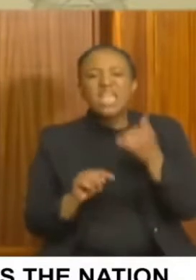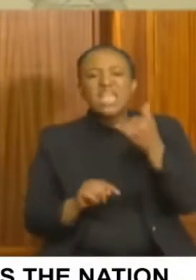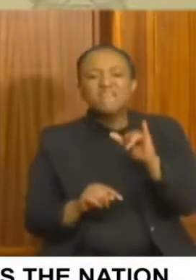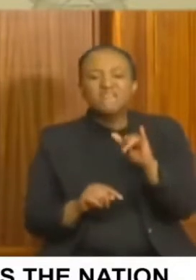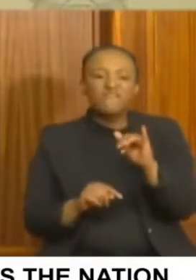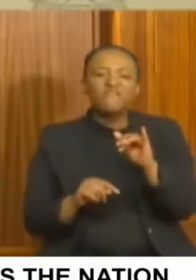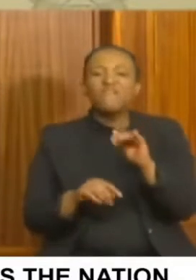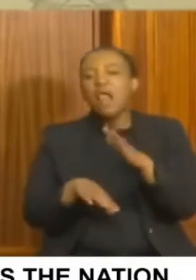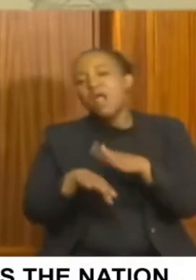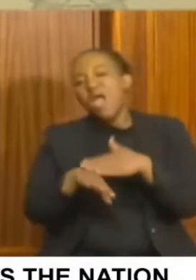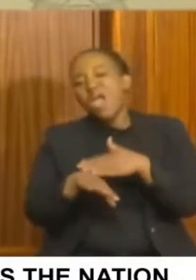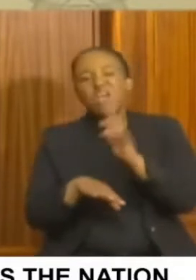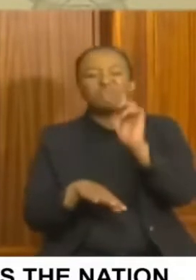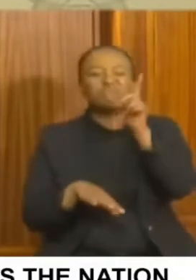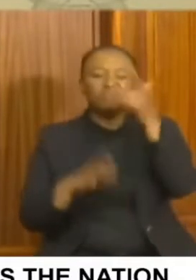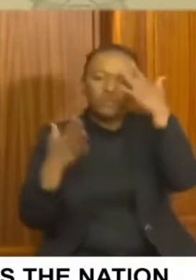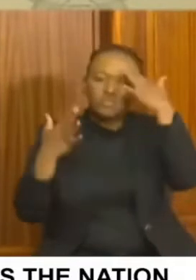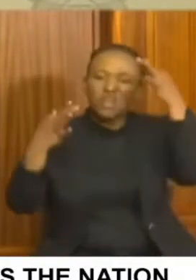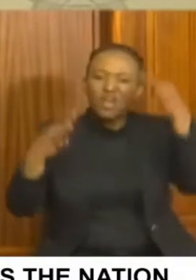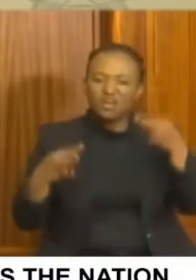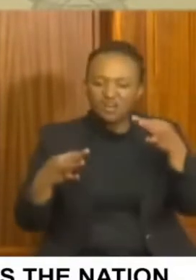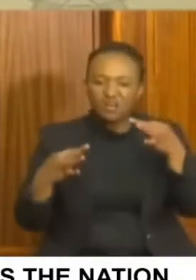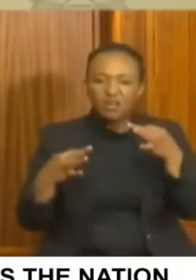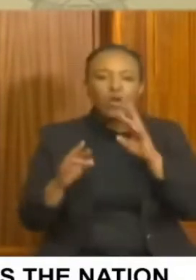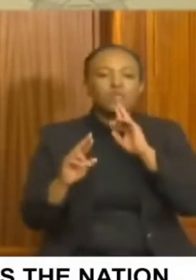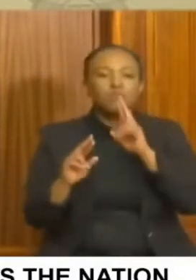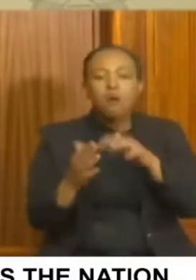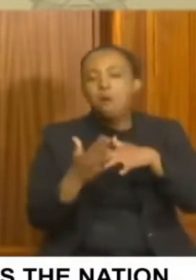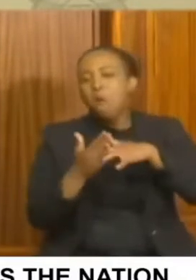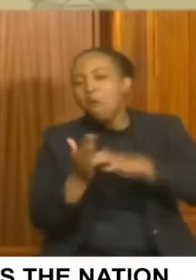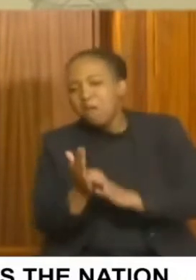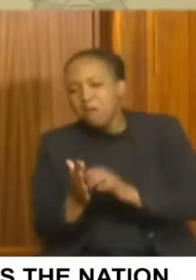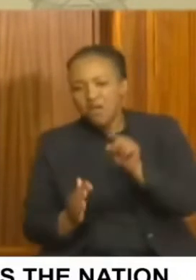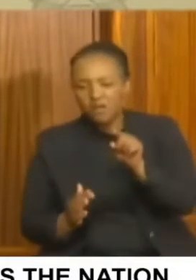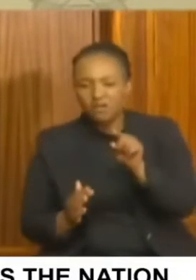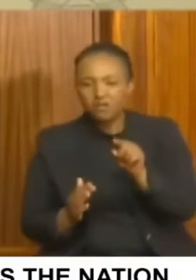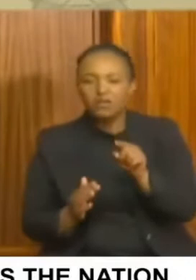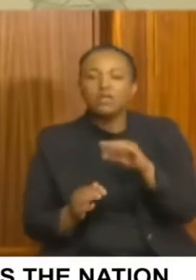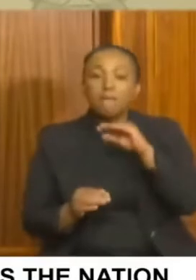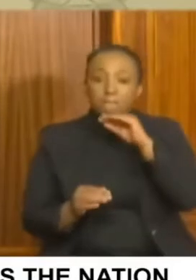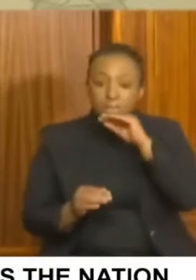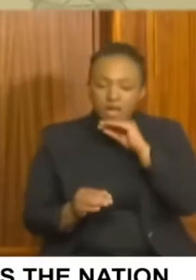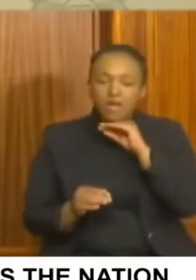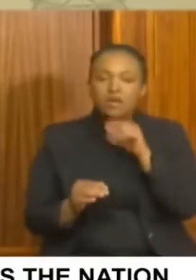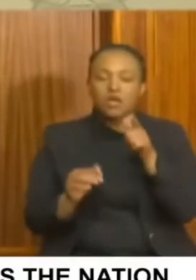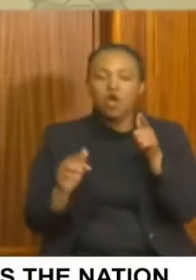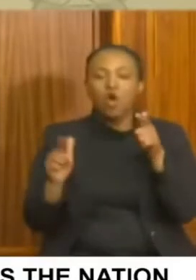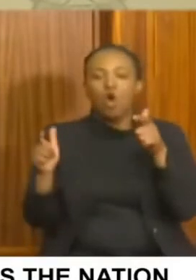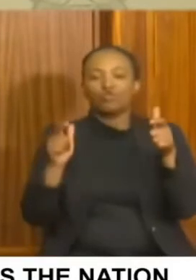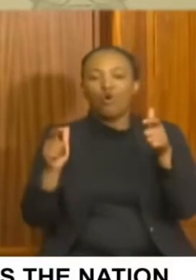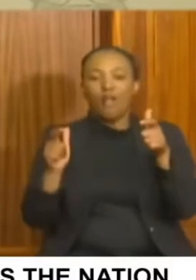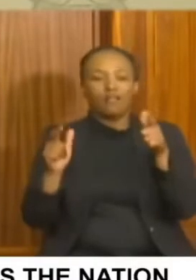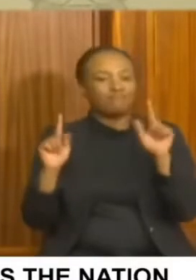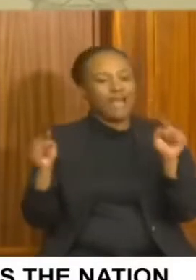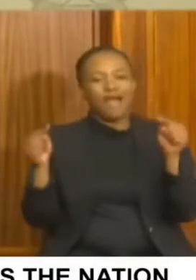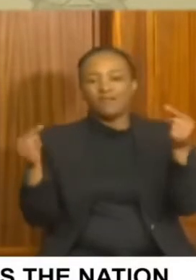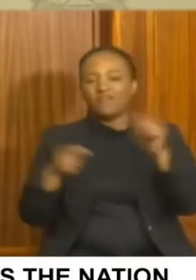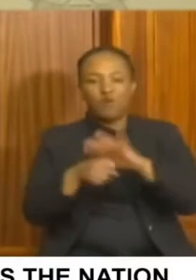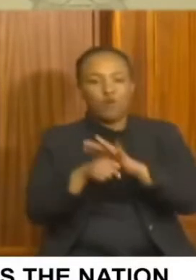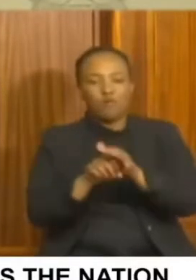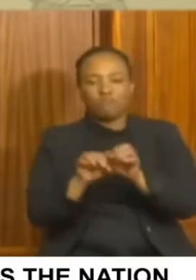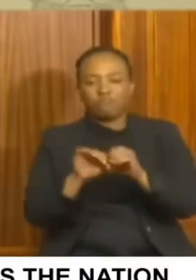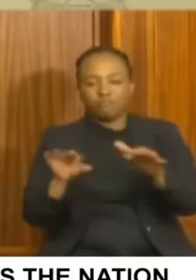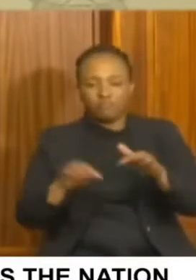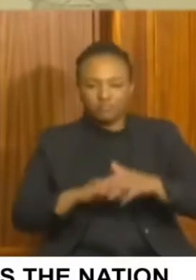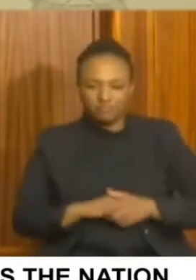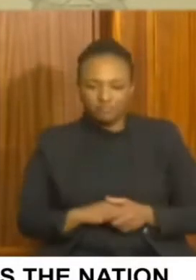late, or if our response is too weak, we risk losing control of the virus. You